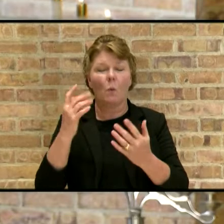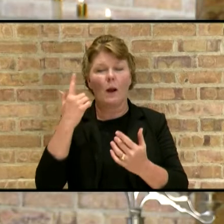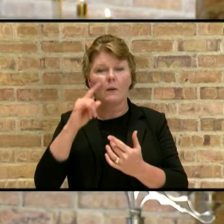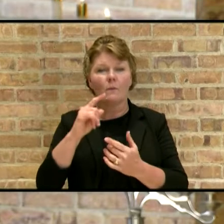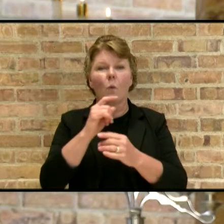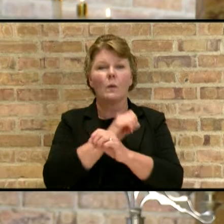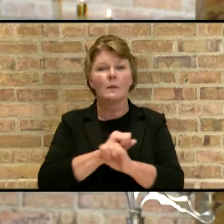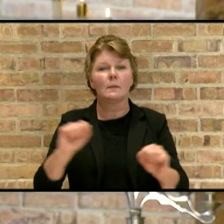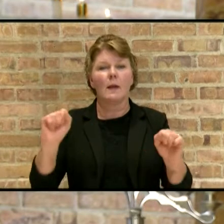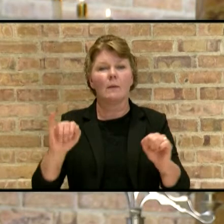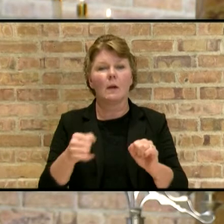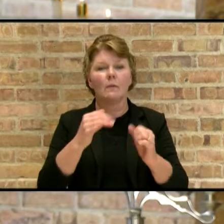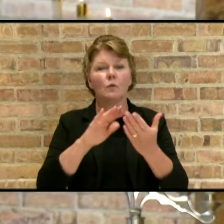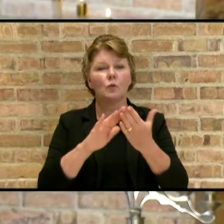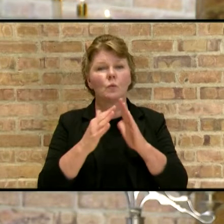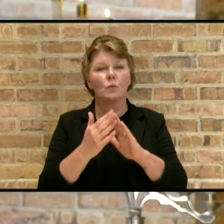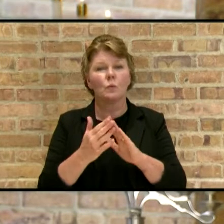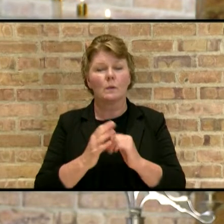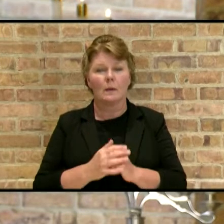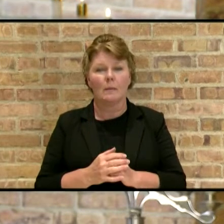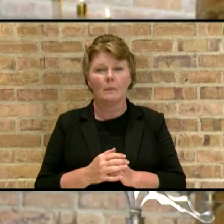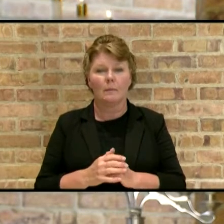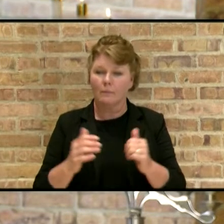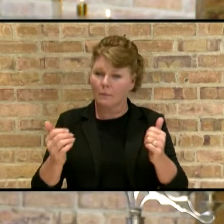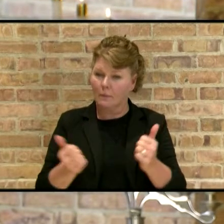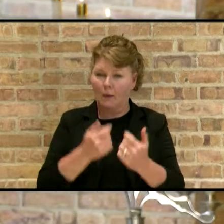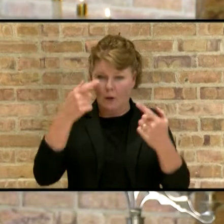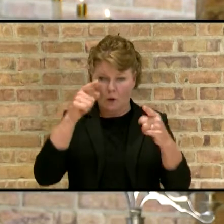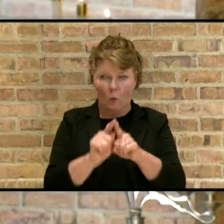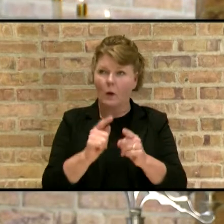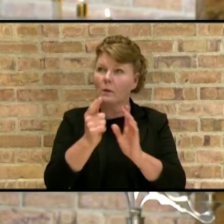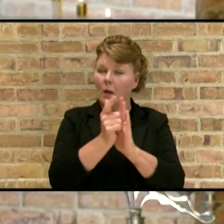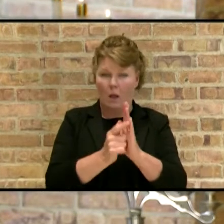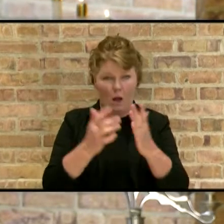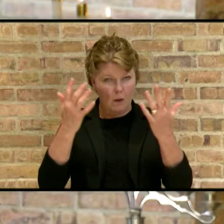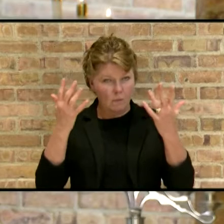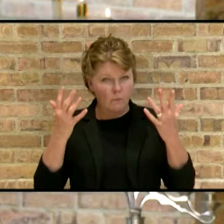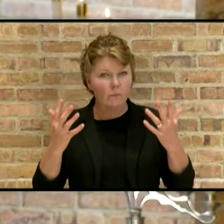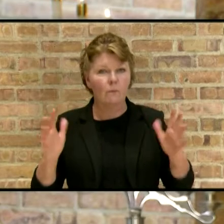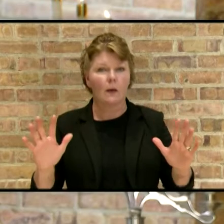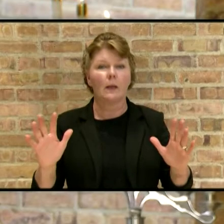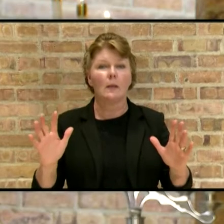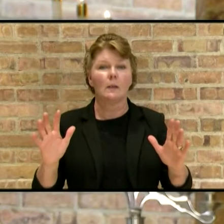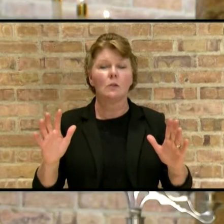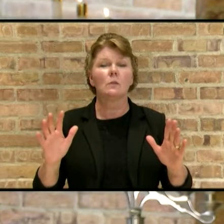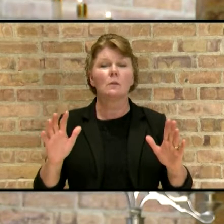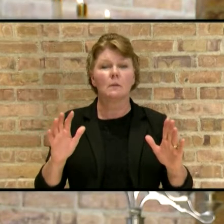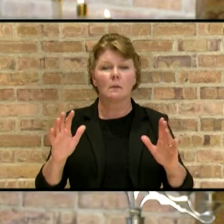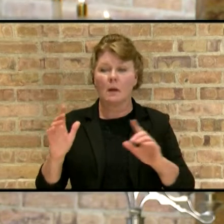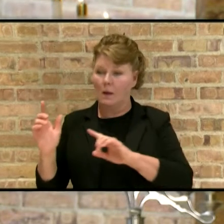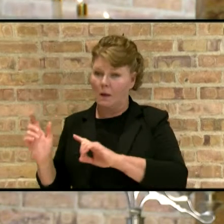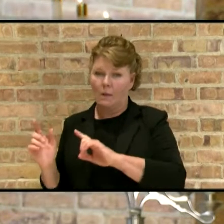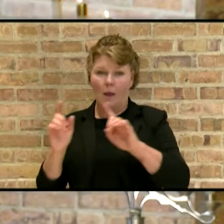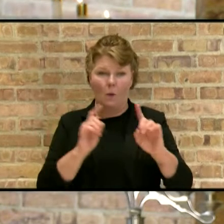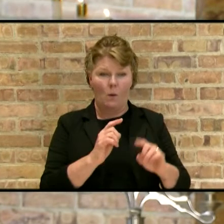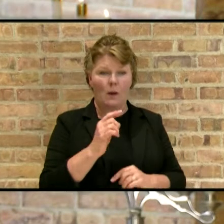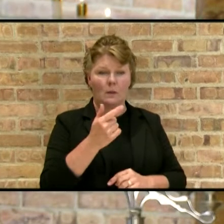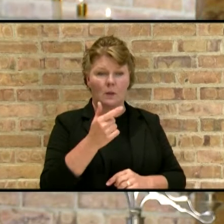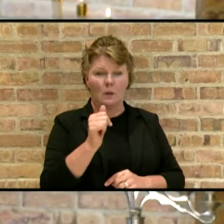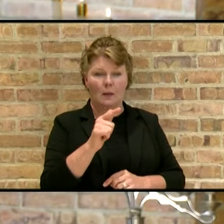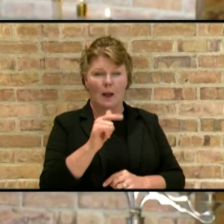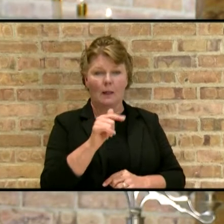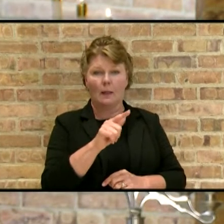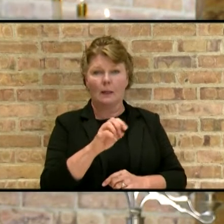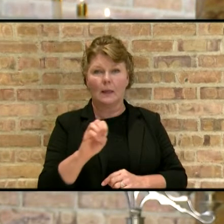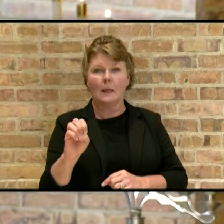Jerusalem. And when they had performed everything according to the law of the Lord, they returned into Galilee and to